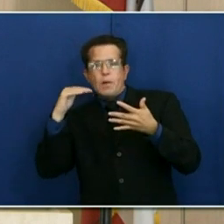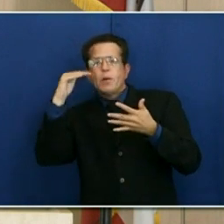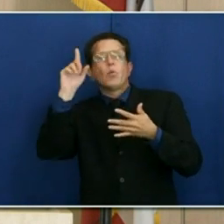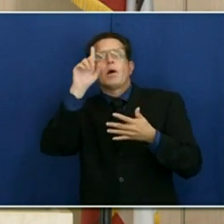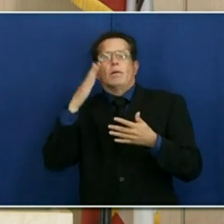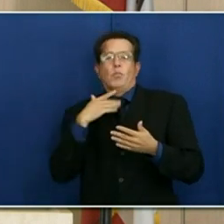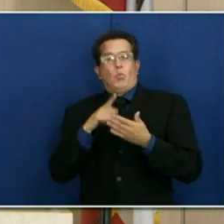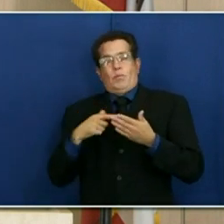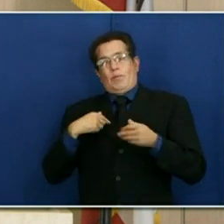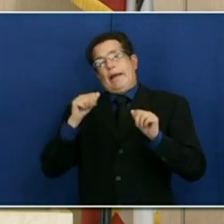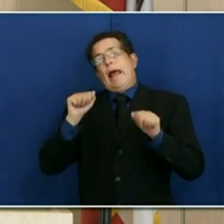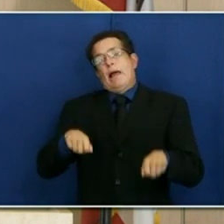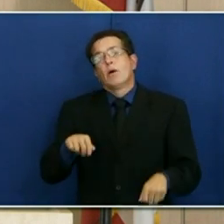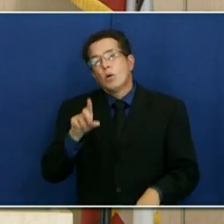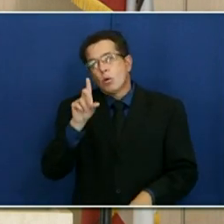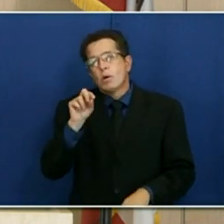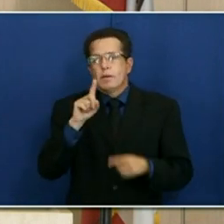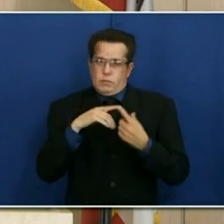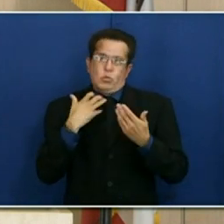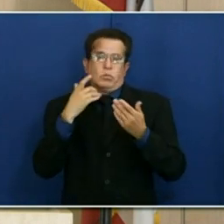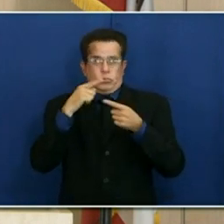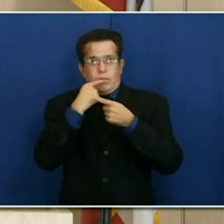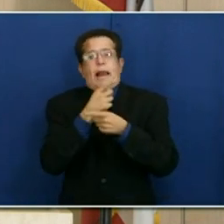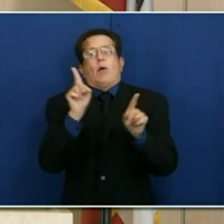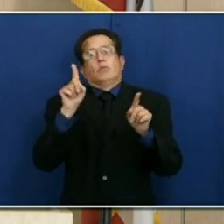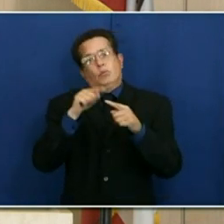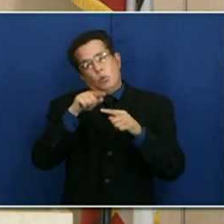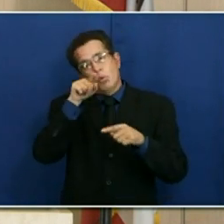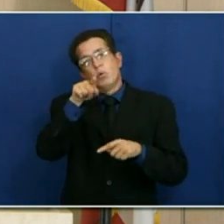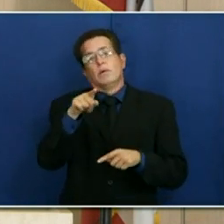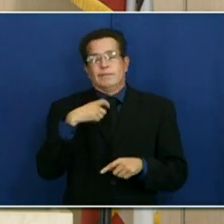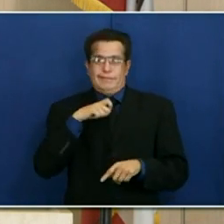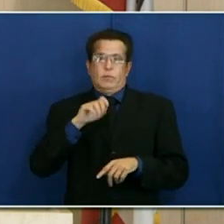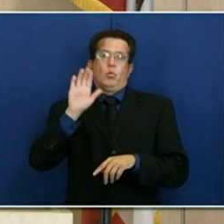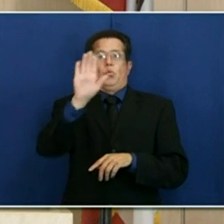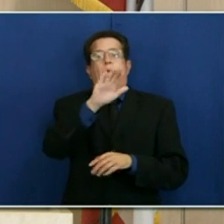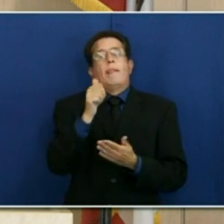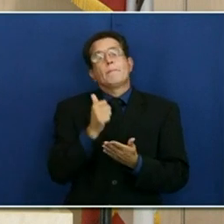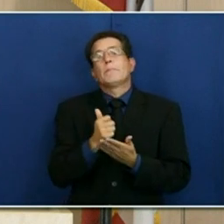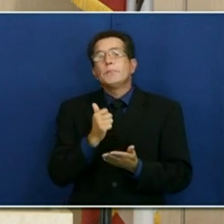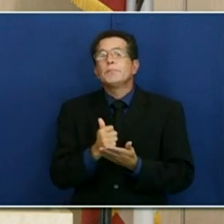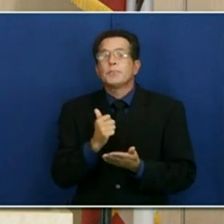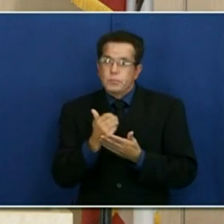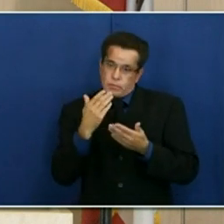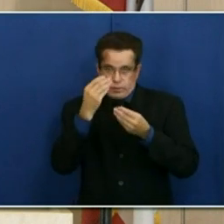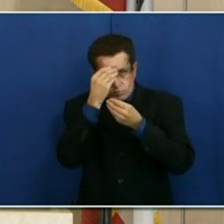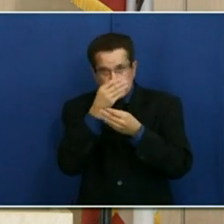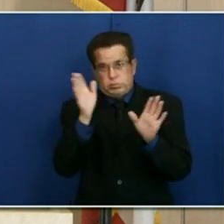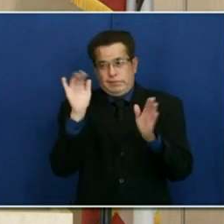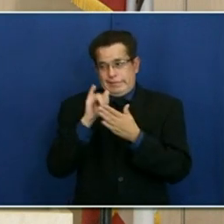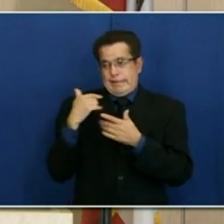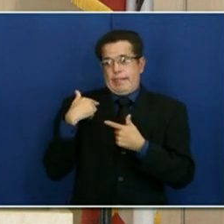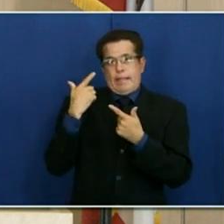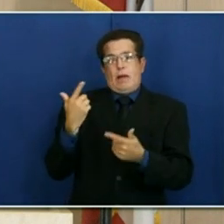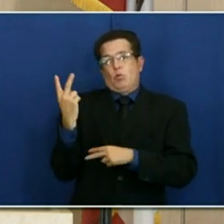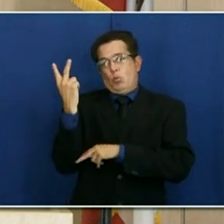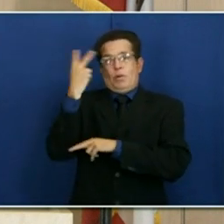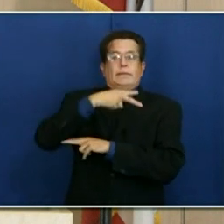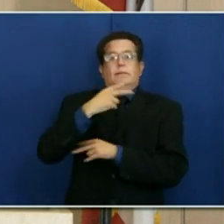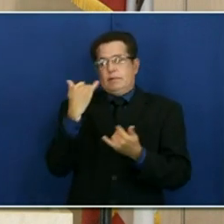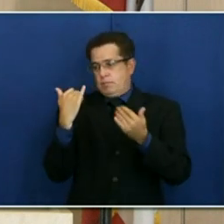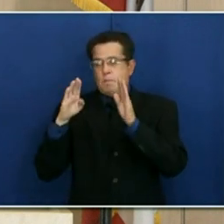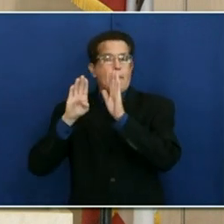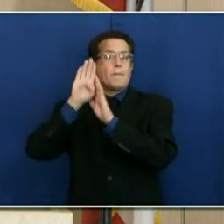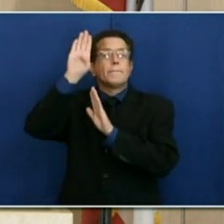can do. But we wanted to come before you and just in an era of transparency share that the last 2 days in particular we've seen